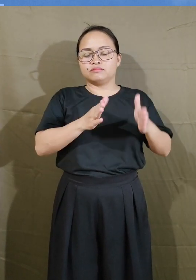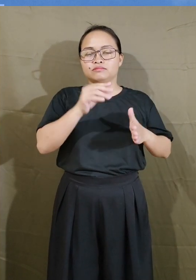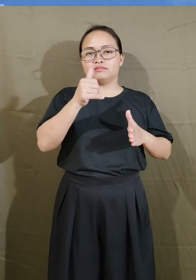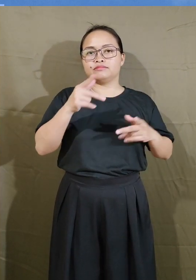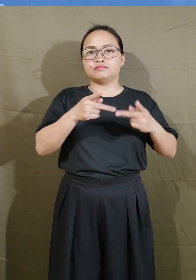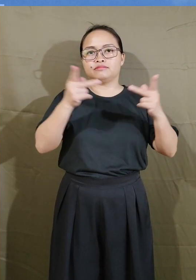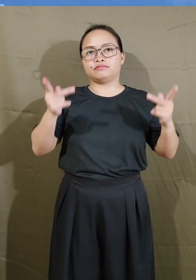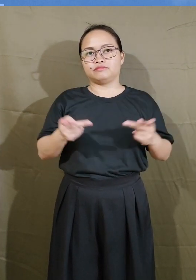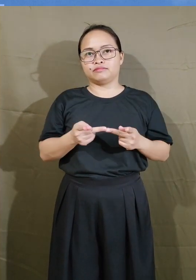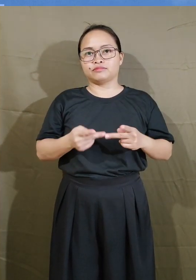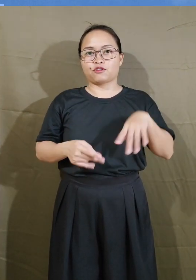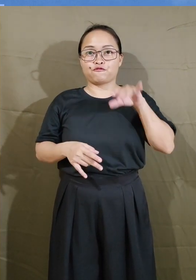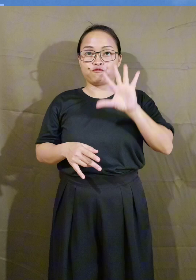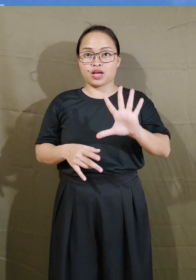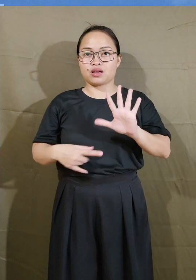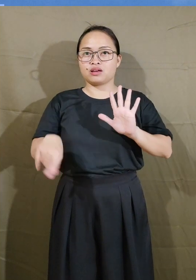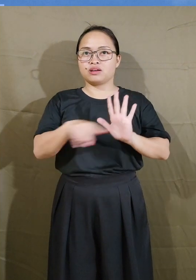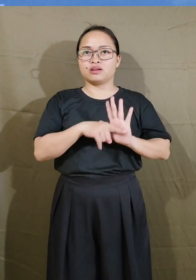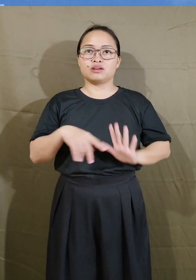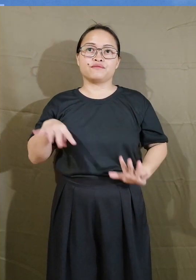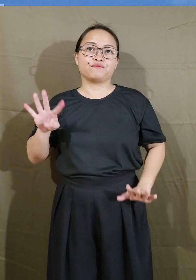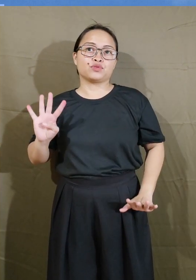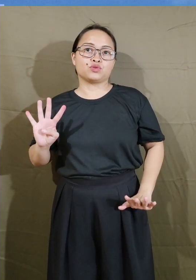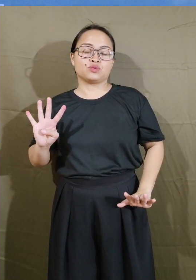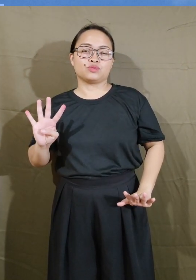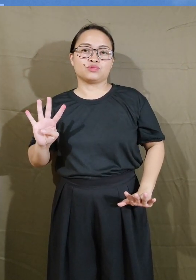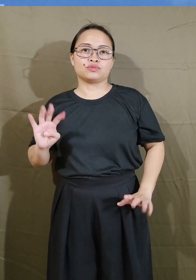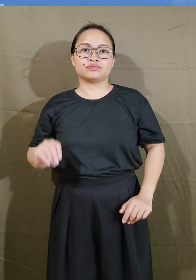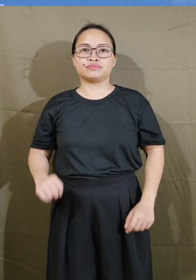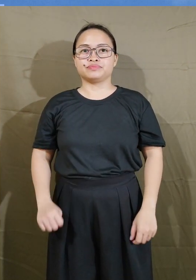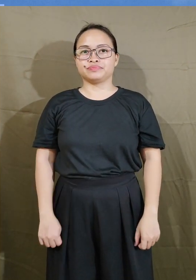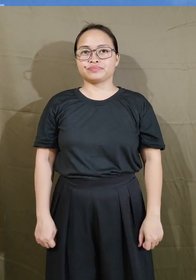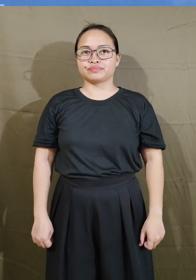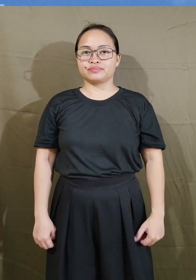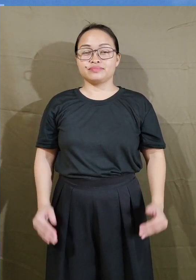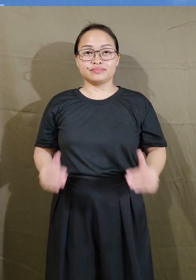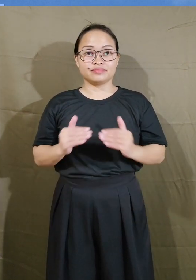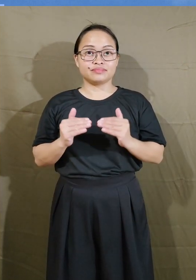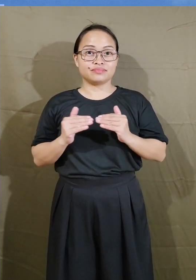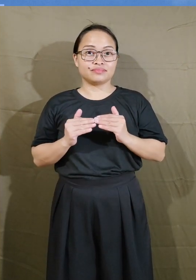place. 5 minus 4,